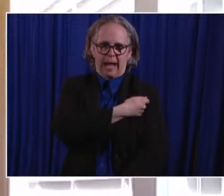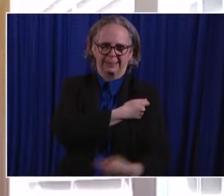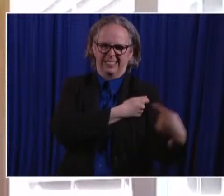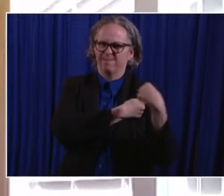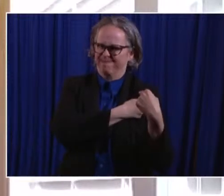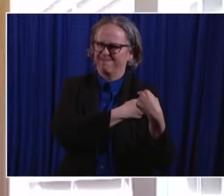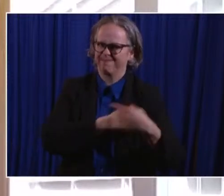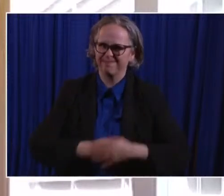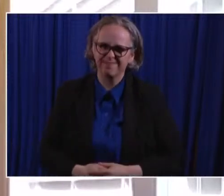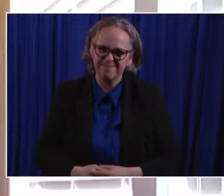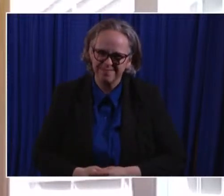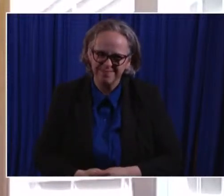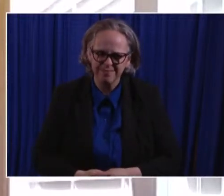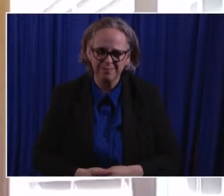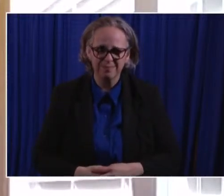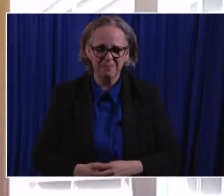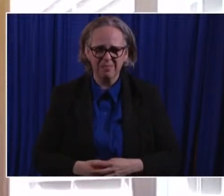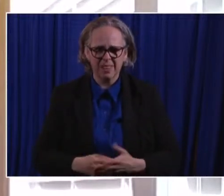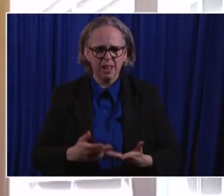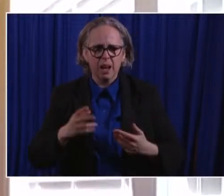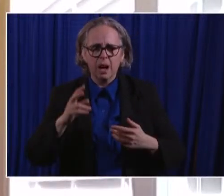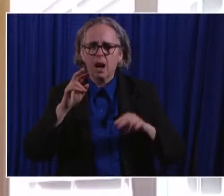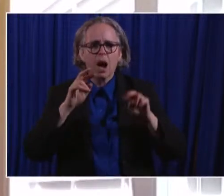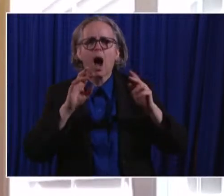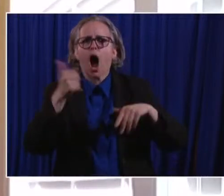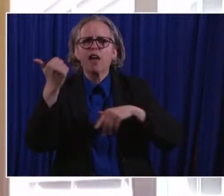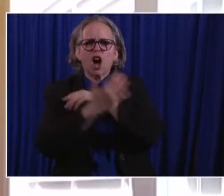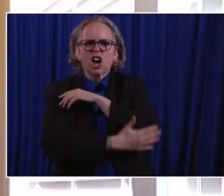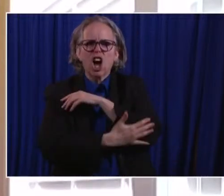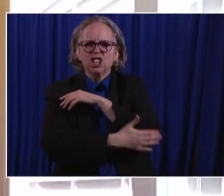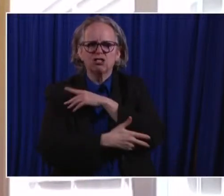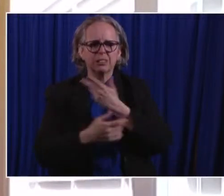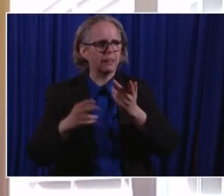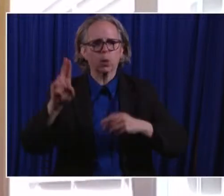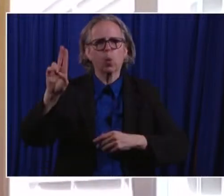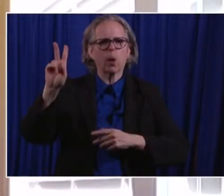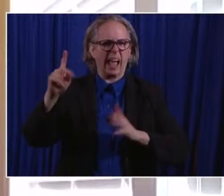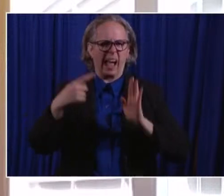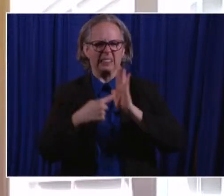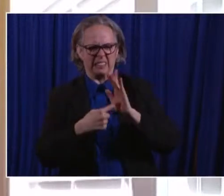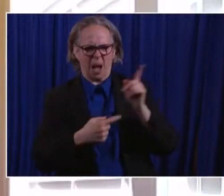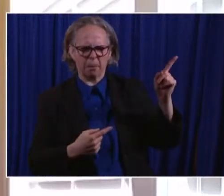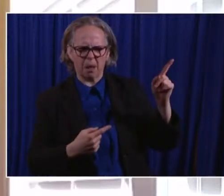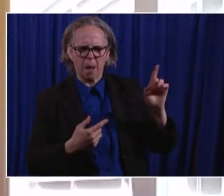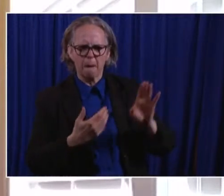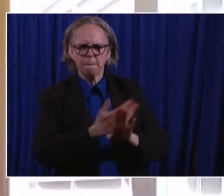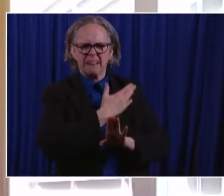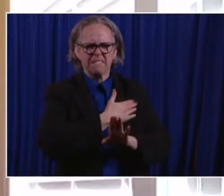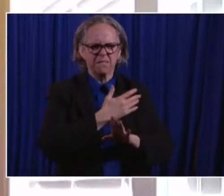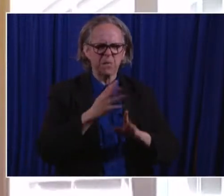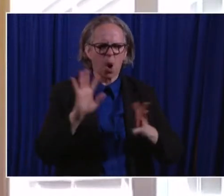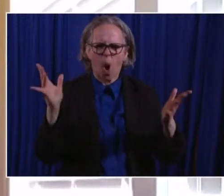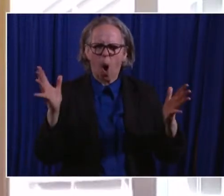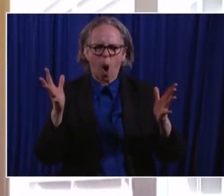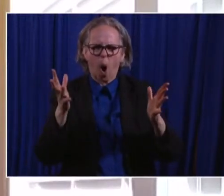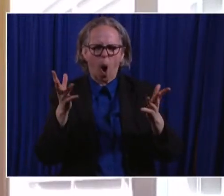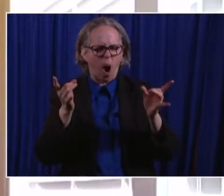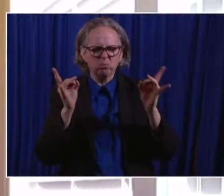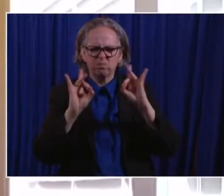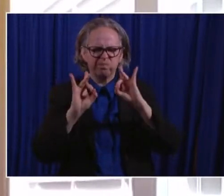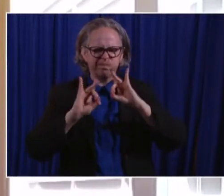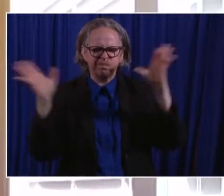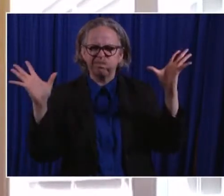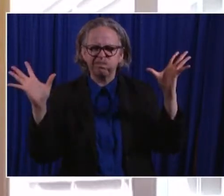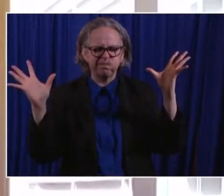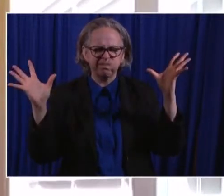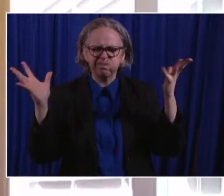stage. The UK, which faced an unprecedented wave of illness and hospitalization this winter, driven largely by